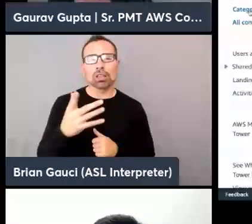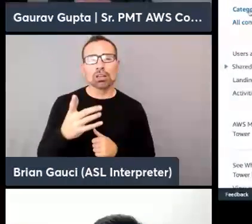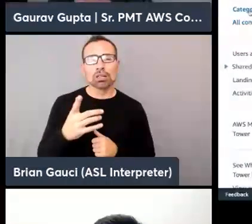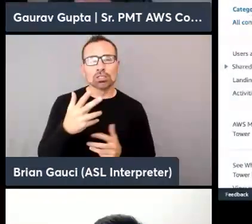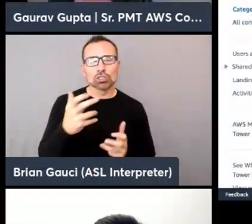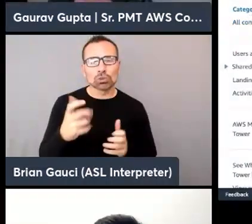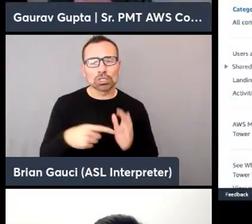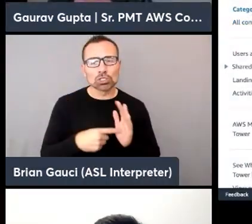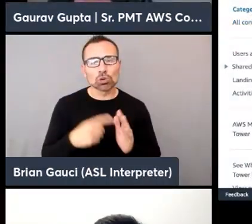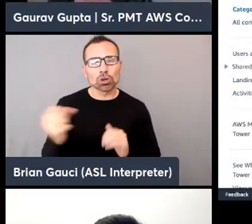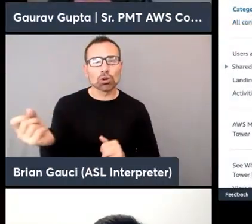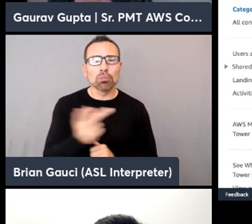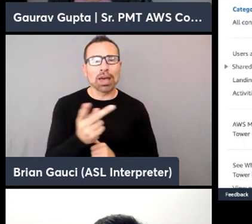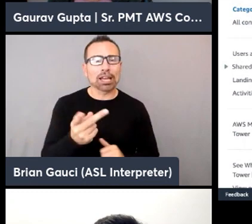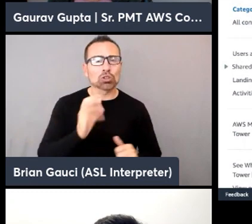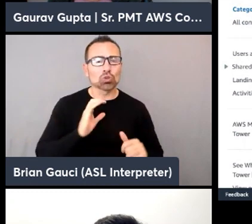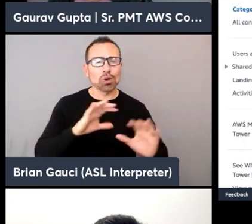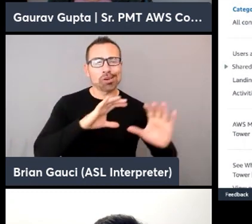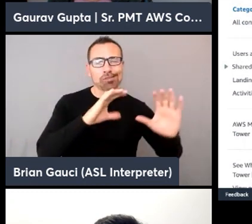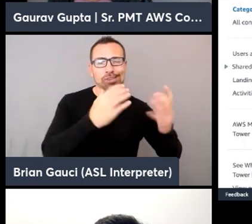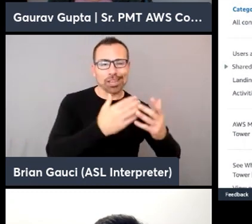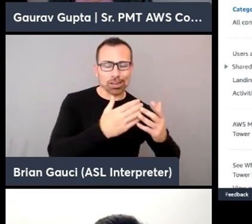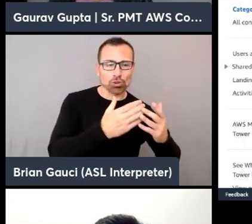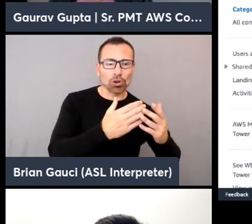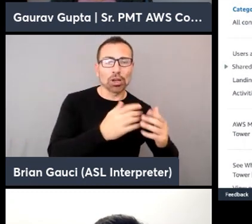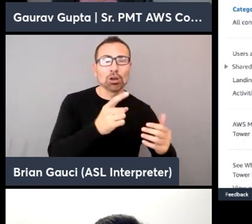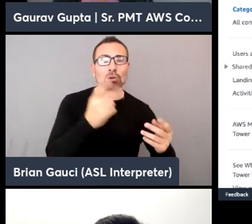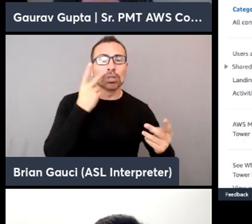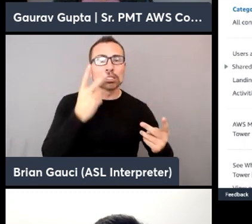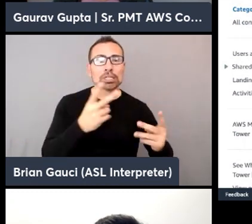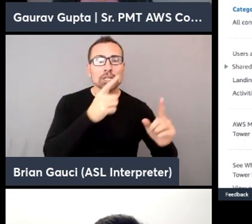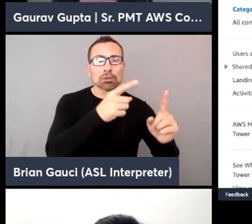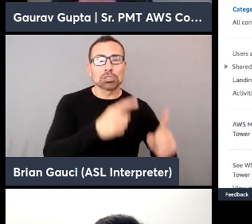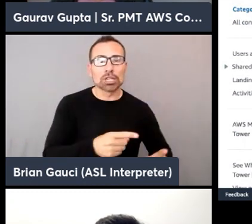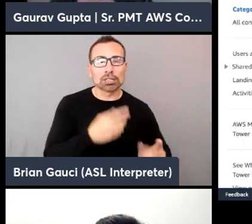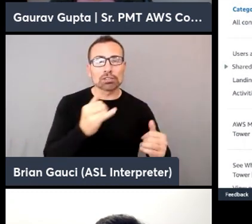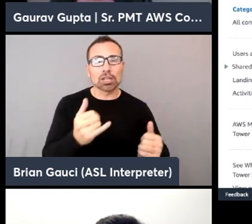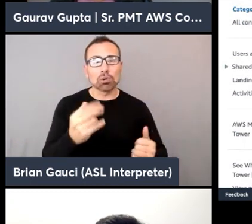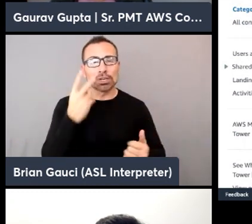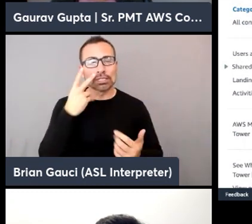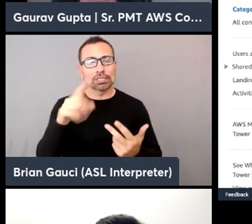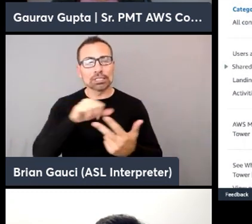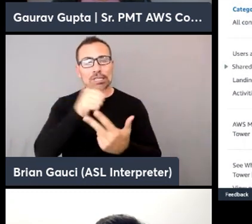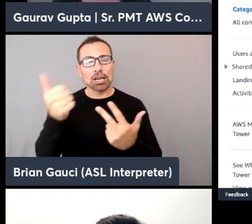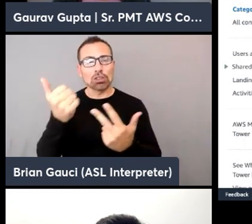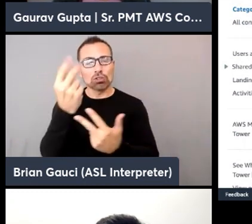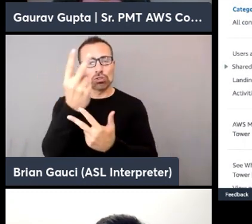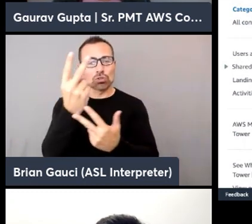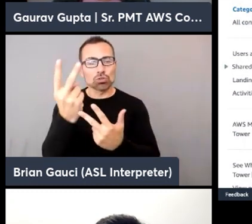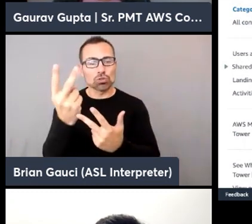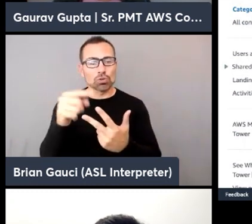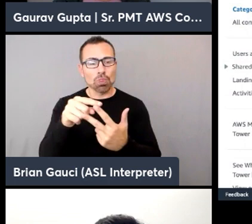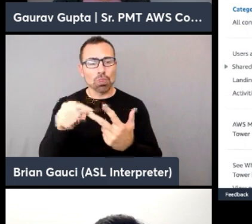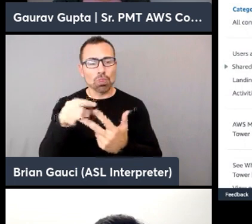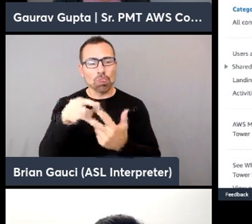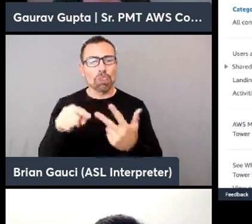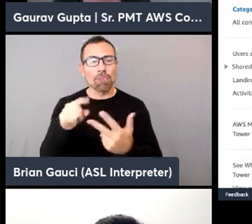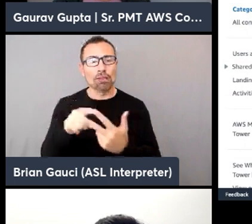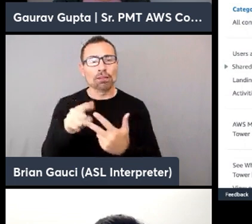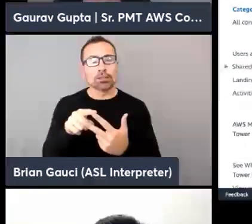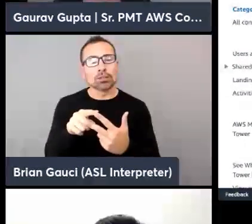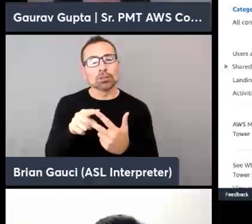categories page, we've already covered control objectives. However, I also want to highlight two other categories that we have mapped the controls